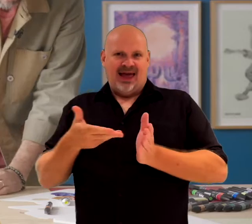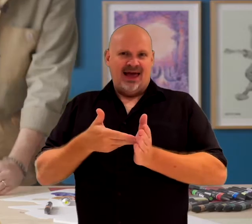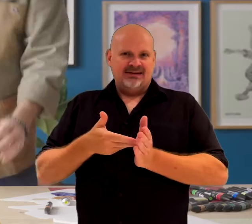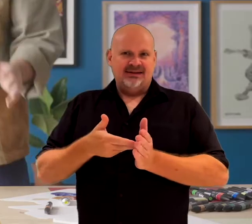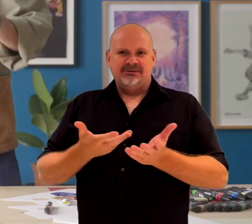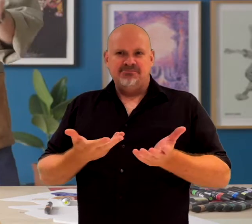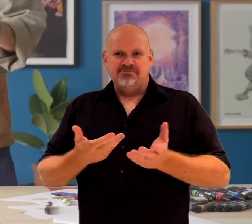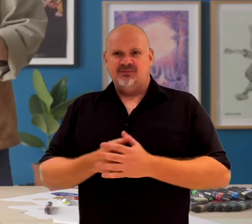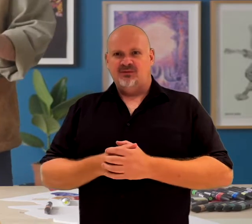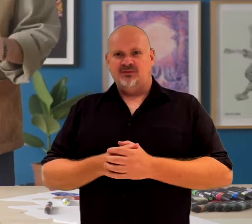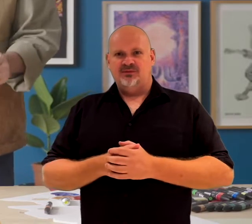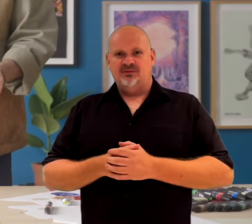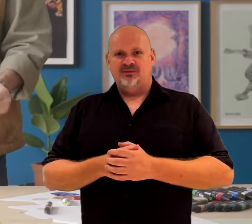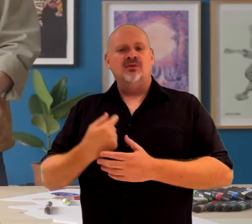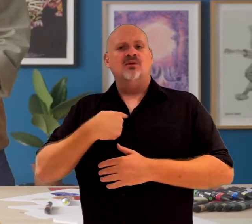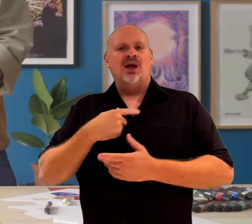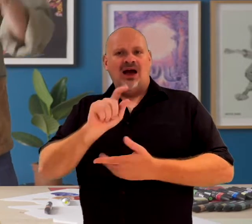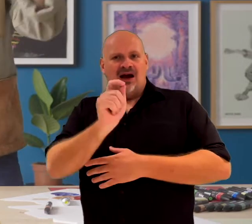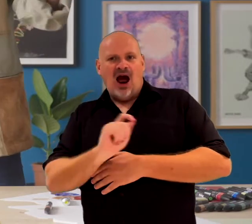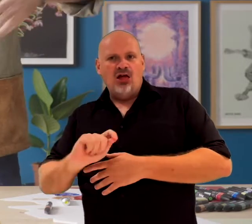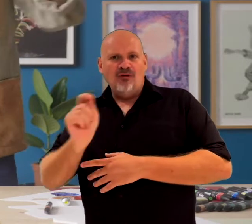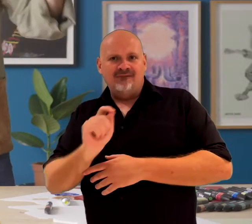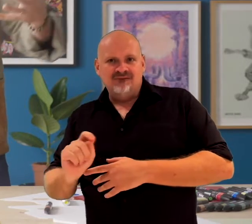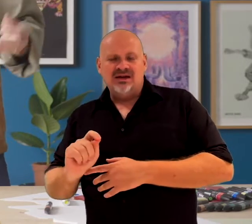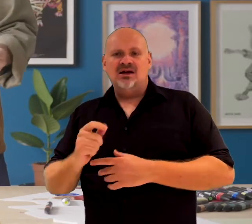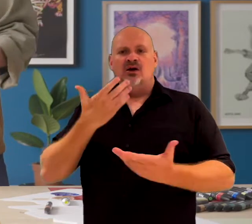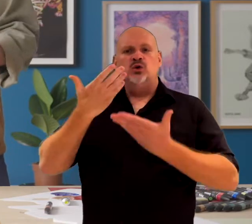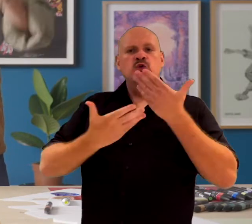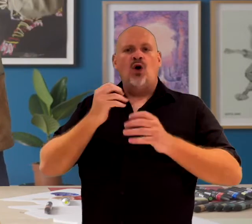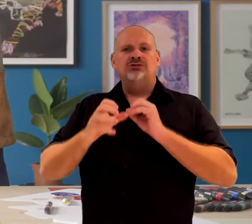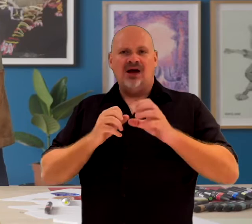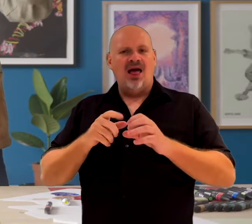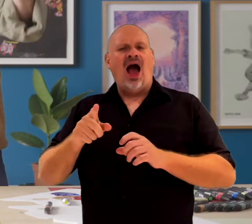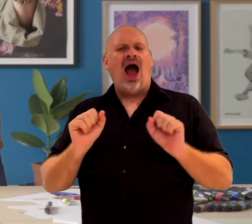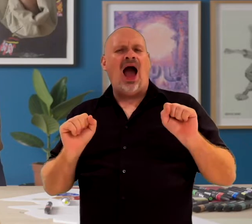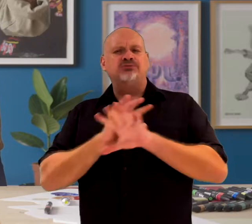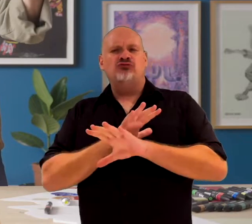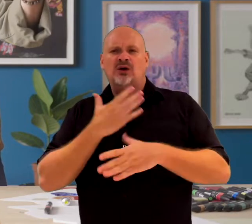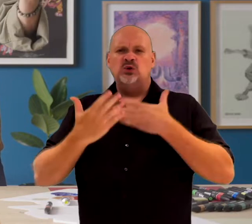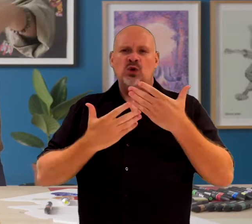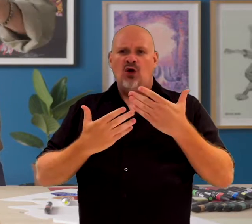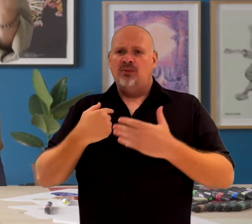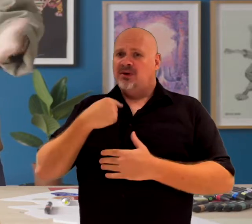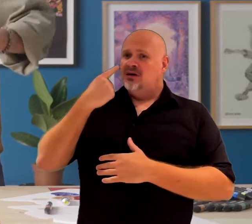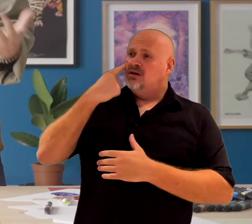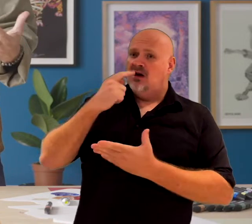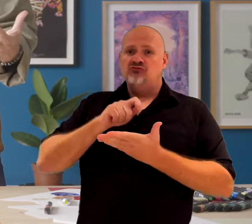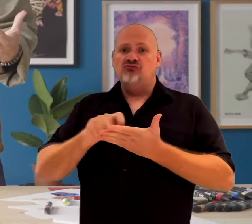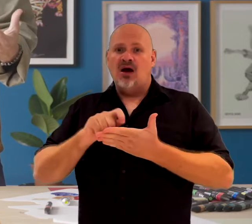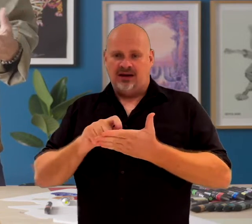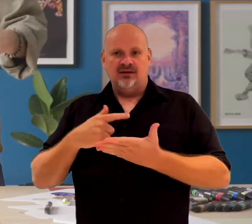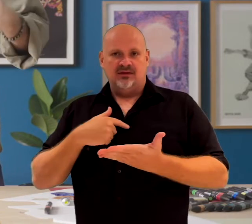I work with calligraphy and storytelling. It's abstract storytelling, so whatever I'm writing and thinking of, I layer